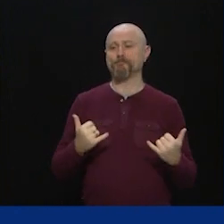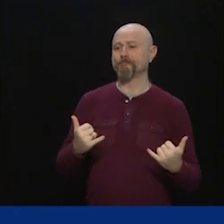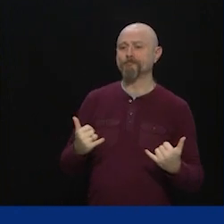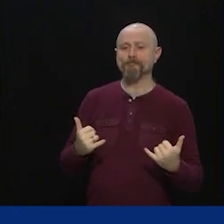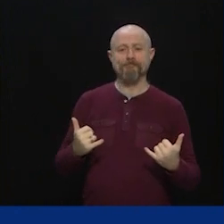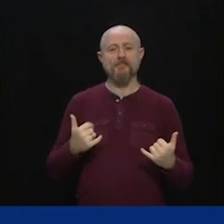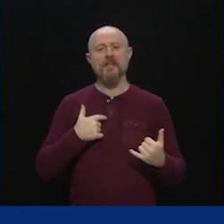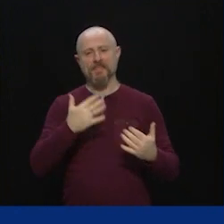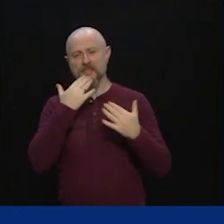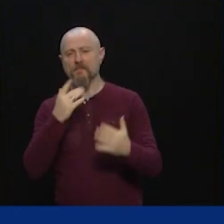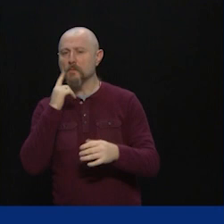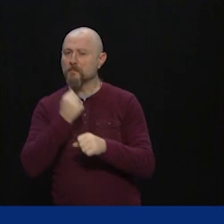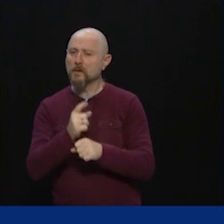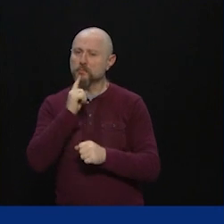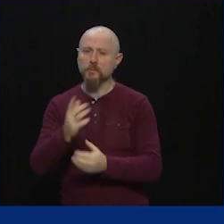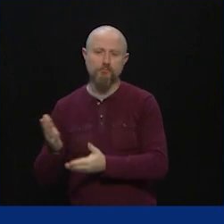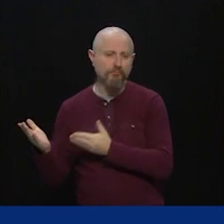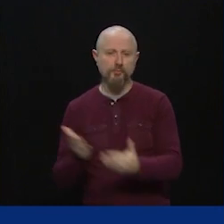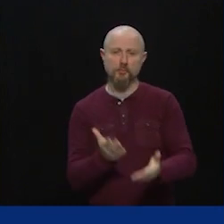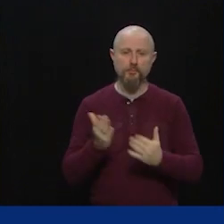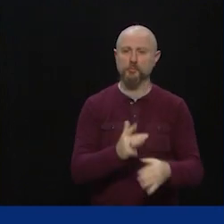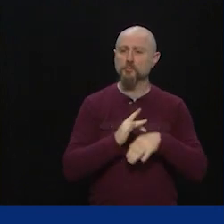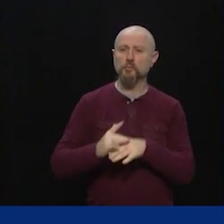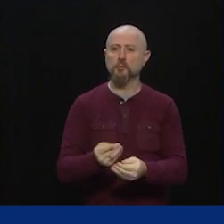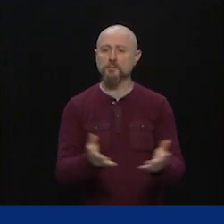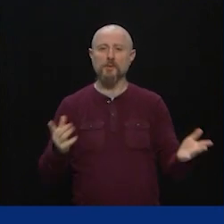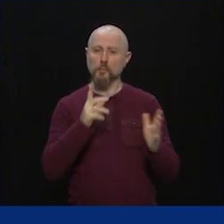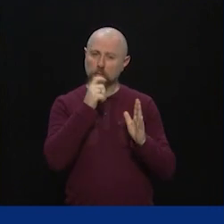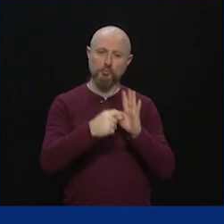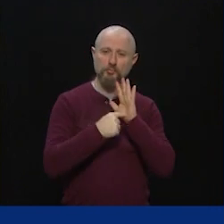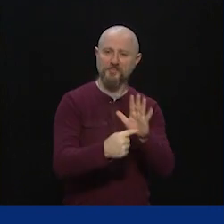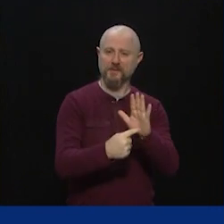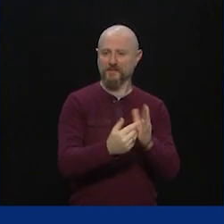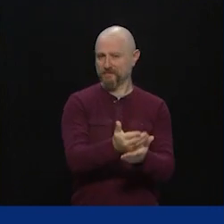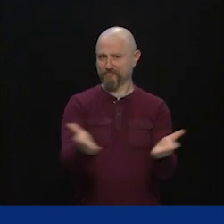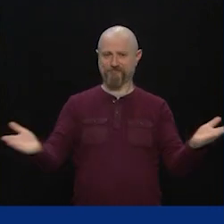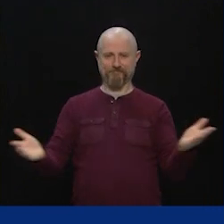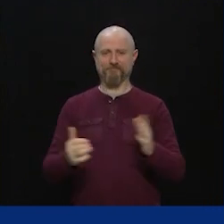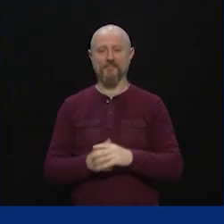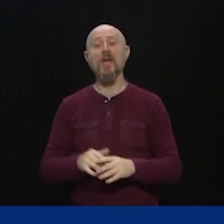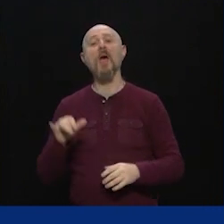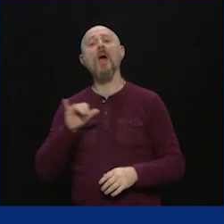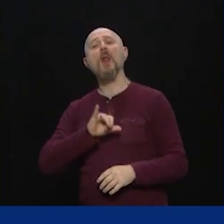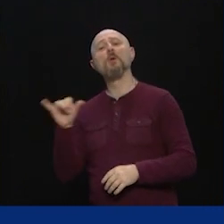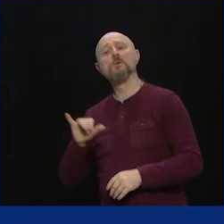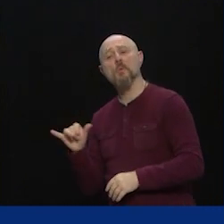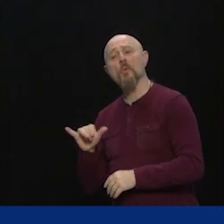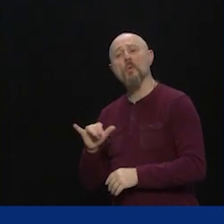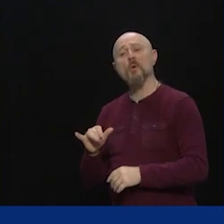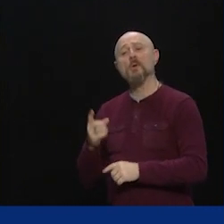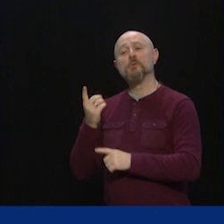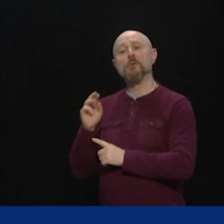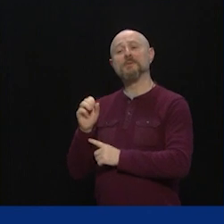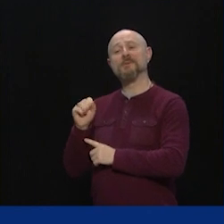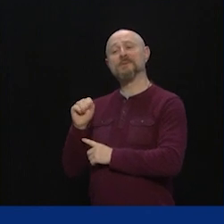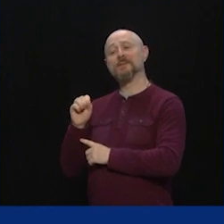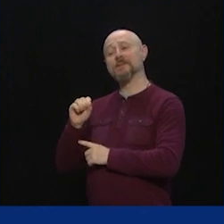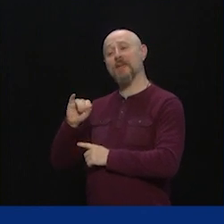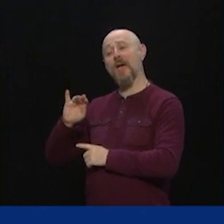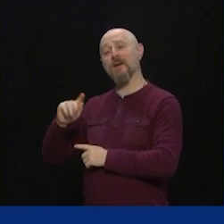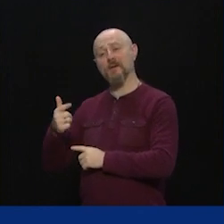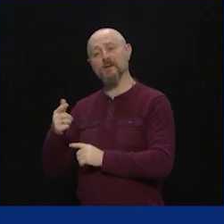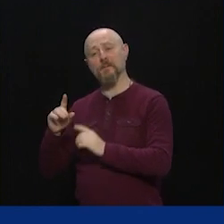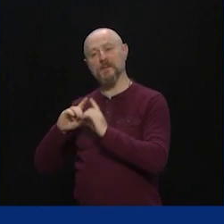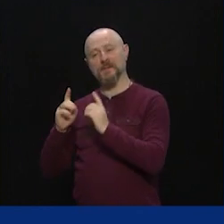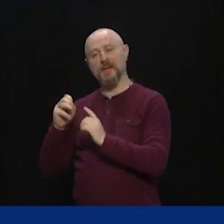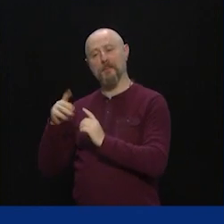so thank you. Also want to give a shout out to Dr. Young from the Department of Health and the incredible Department of Health team here. They are the ones who are making magic